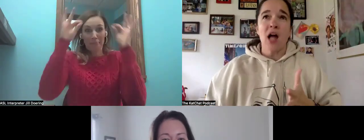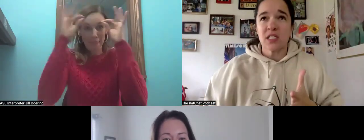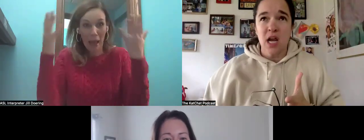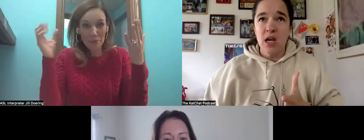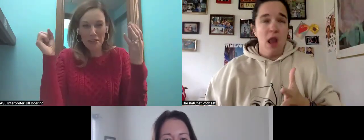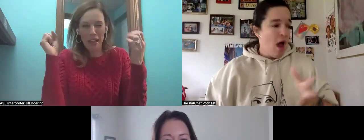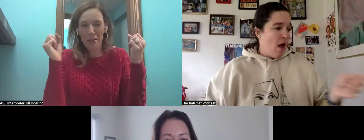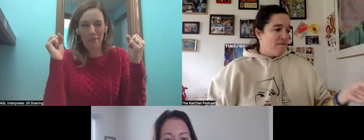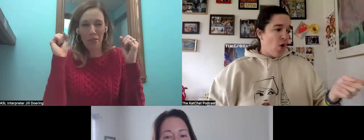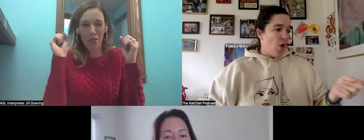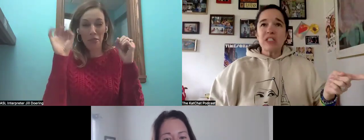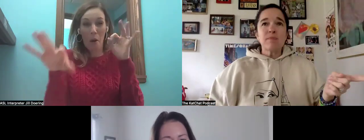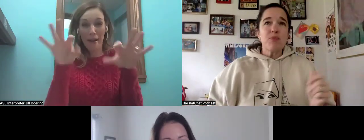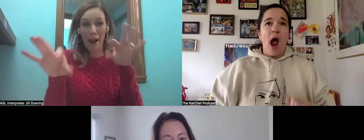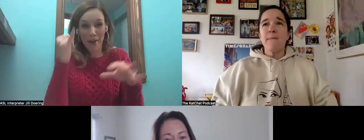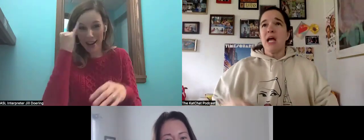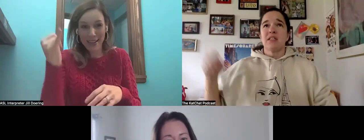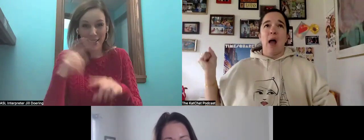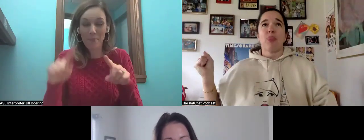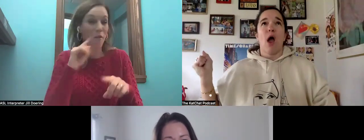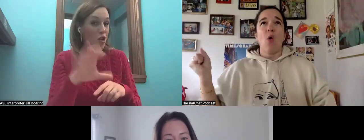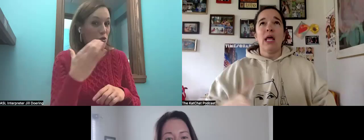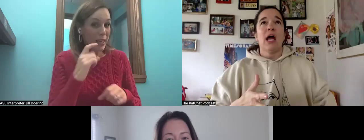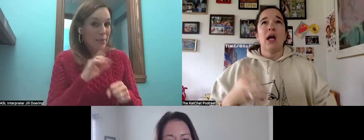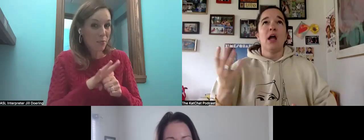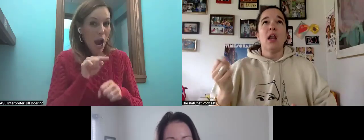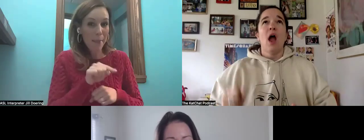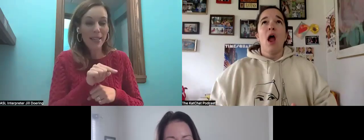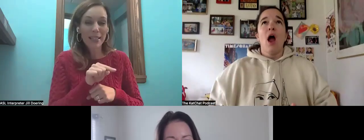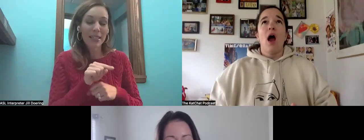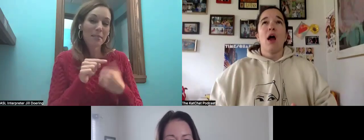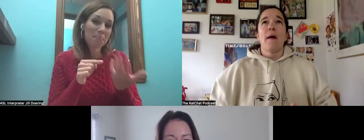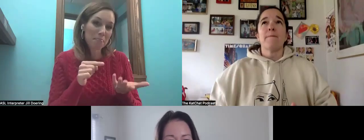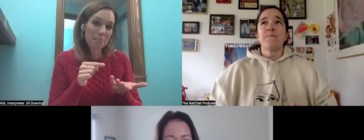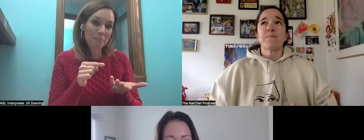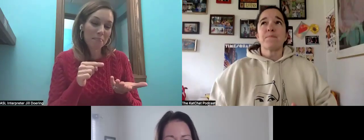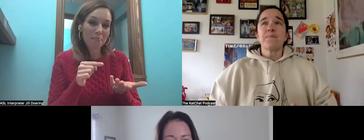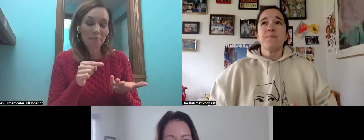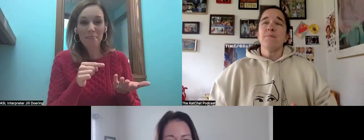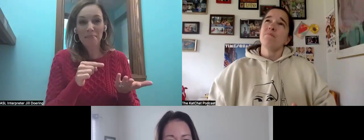Rachel Boston for the Mhm. Christmas climate, and I'm throwing it in,